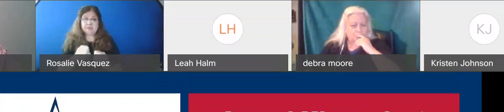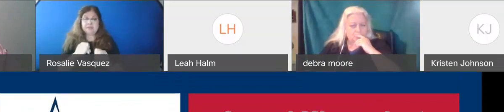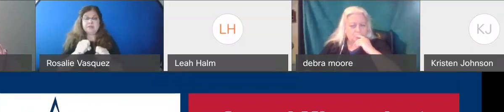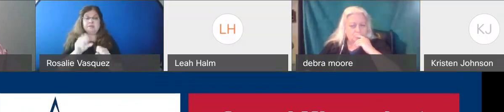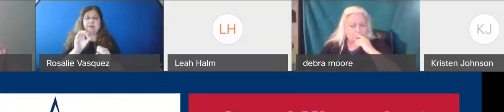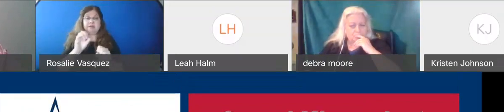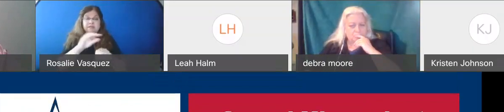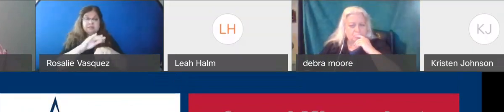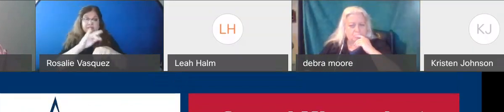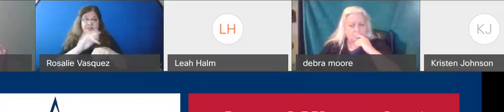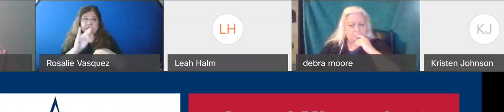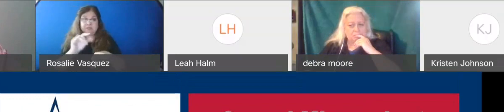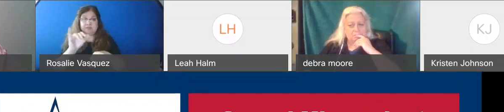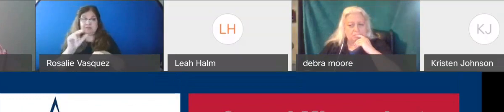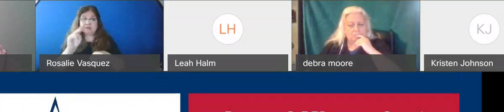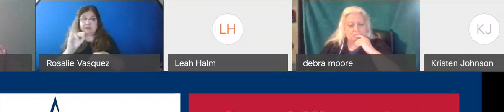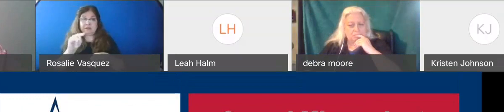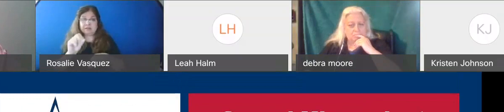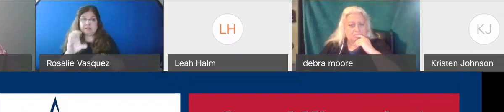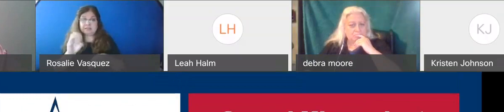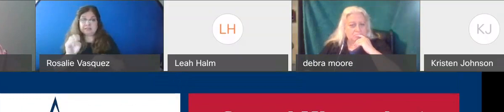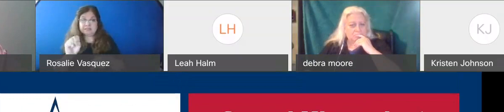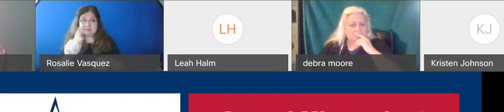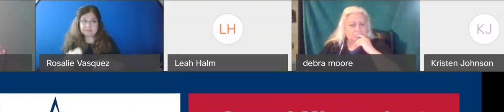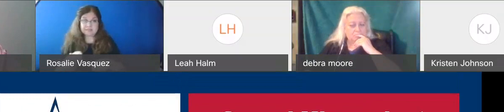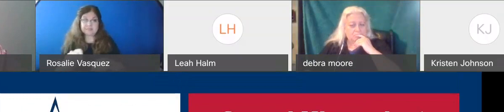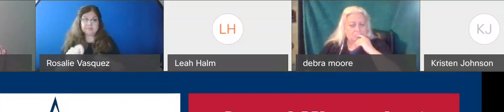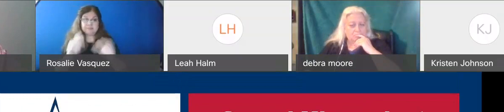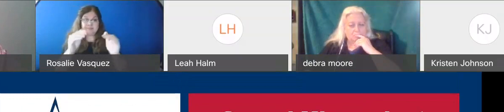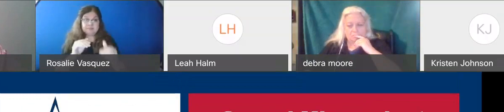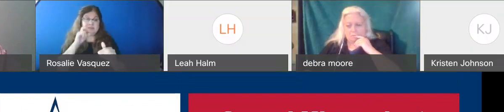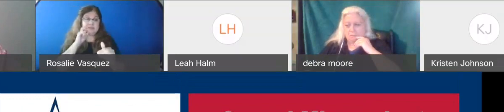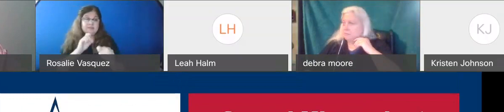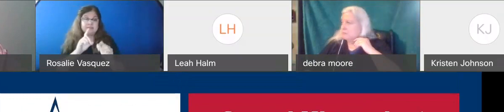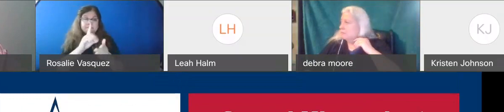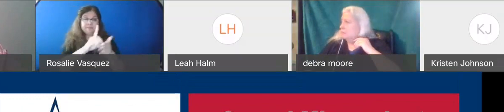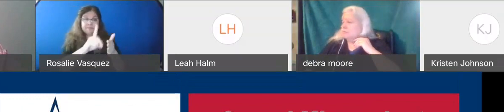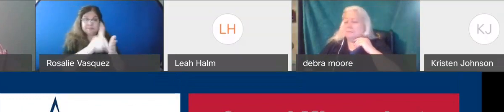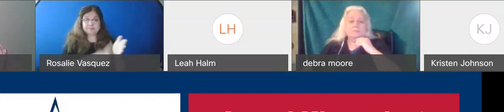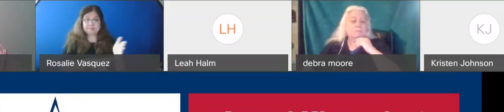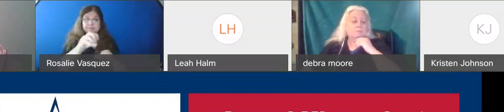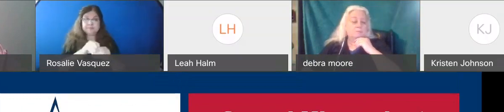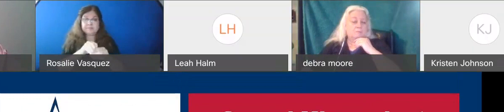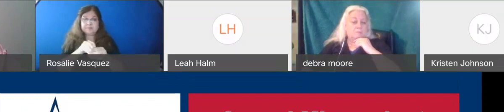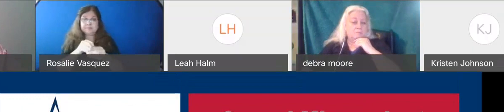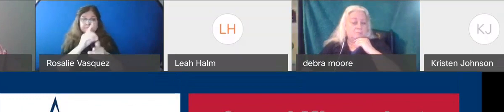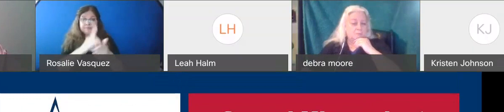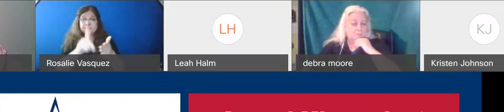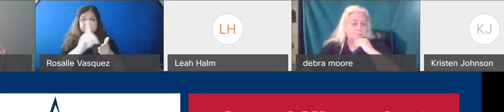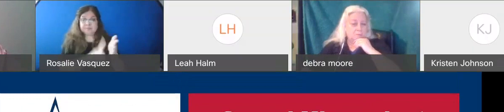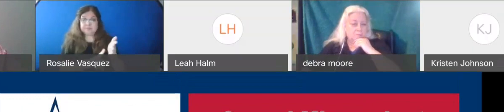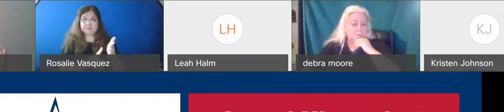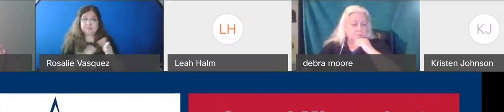rape. Sexual discrimination includes any discrimination on the basis of sex. And sexual violence is any